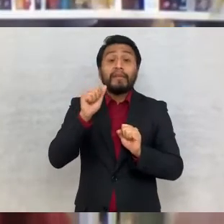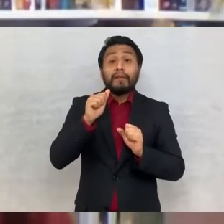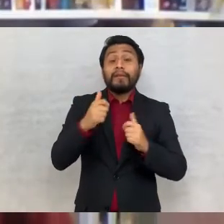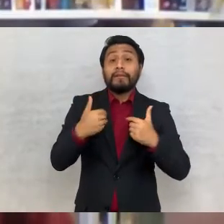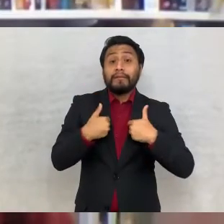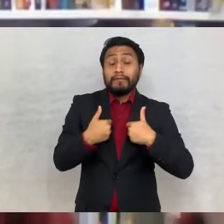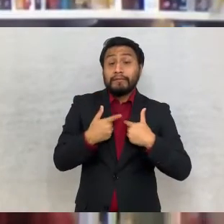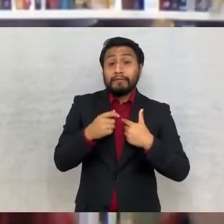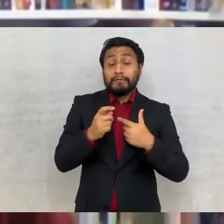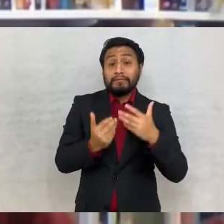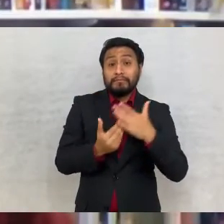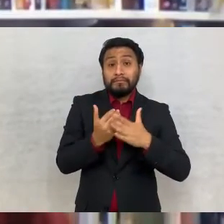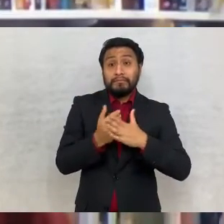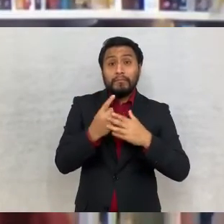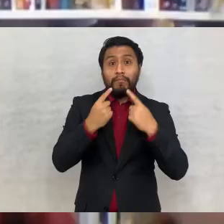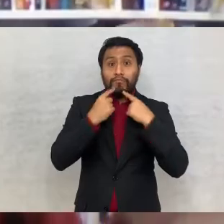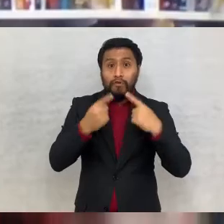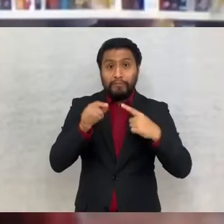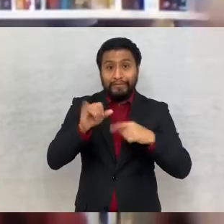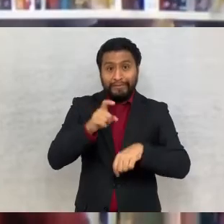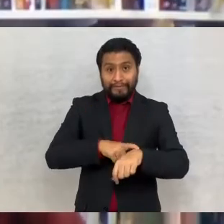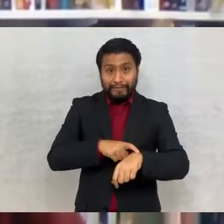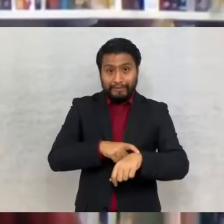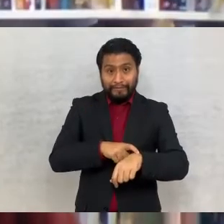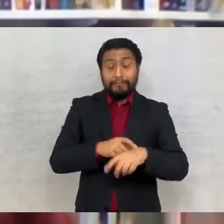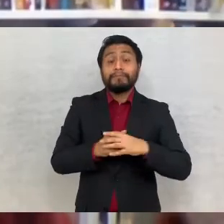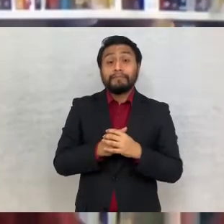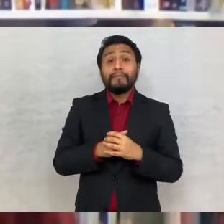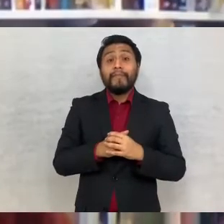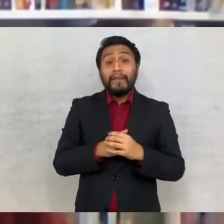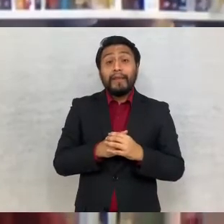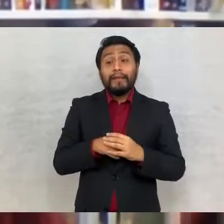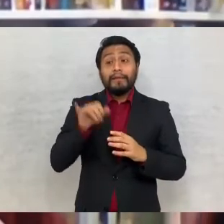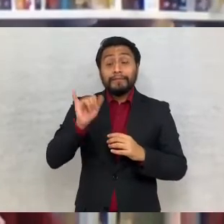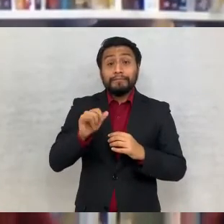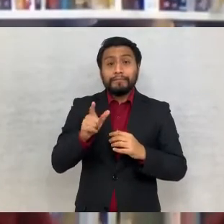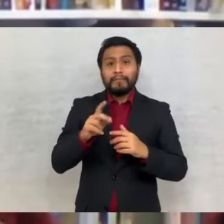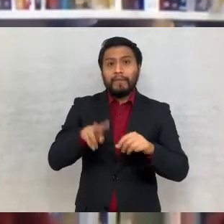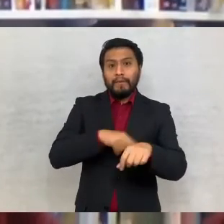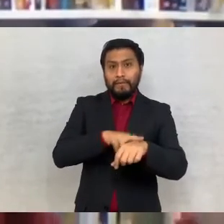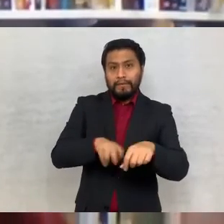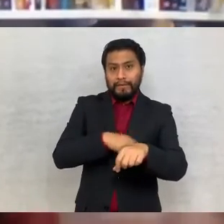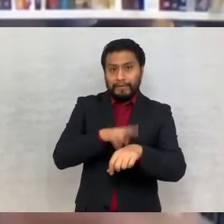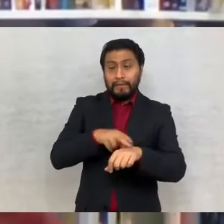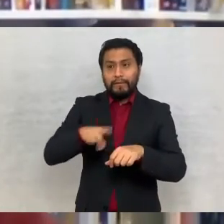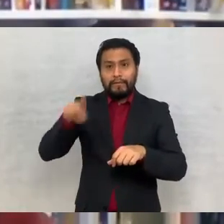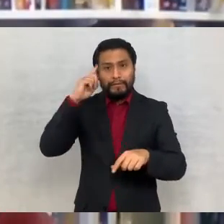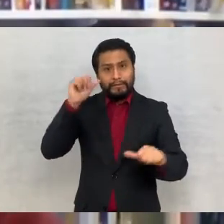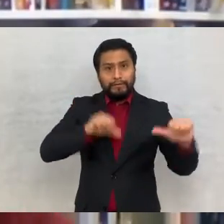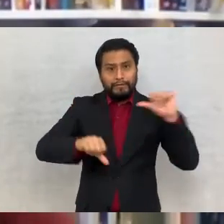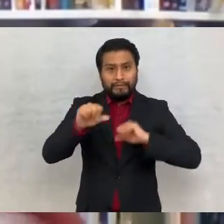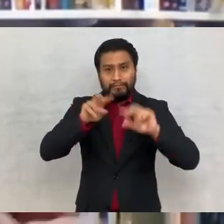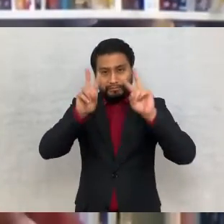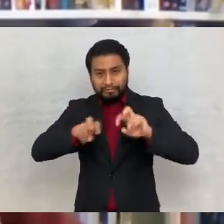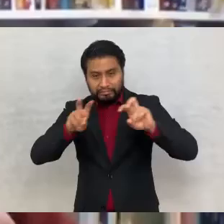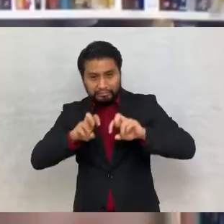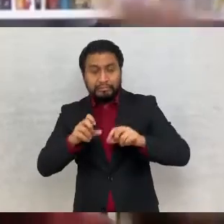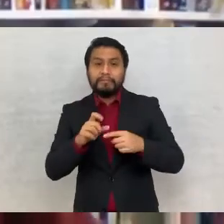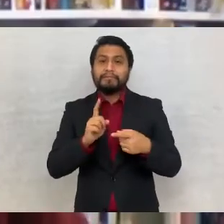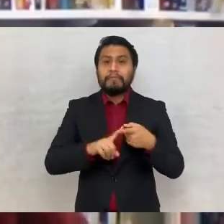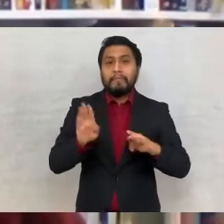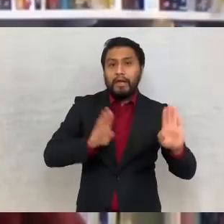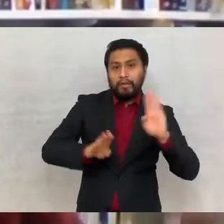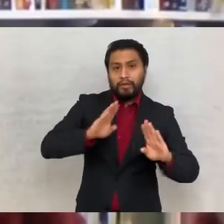They Innocent or Guilty? Another book's title contained a definitive answer. In the